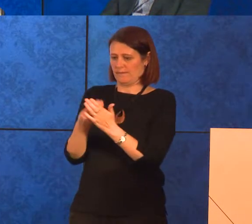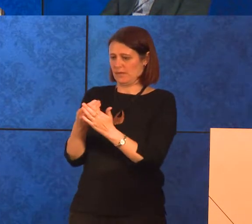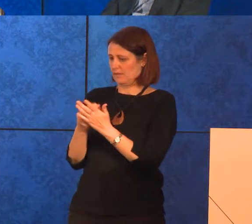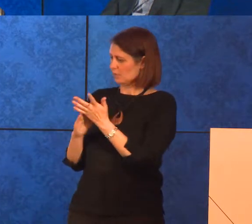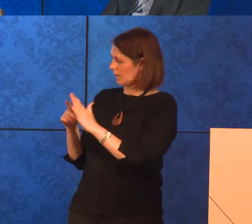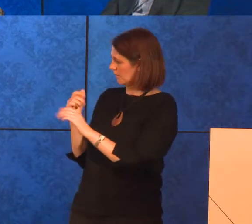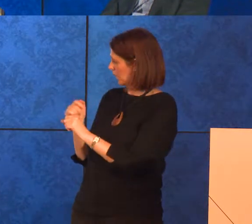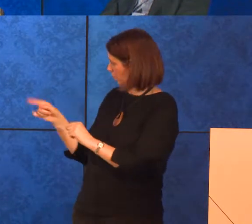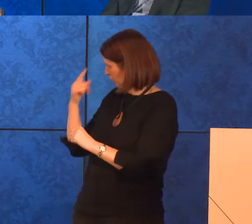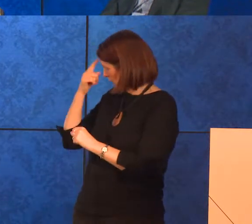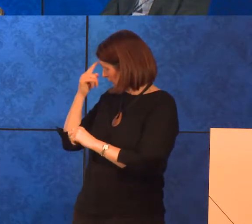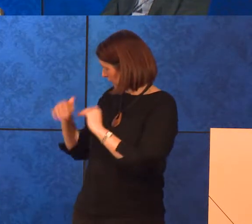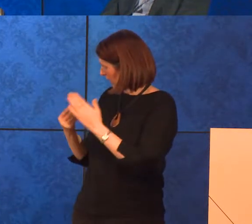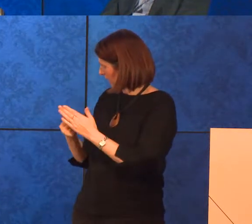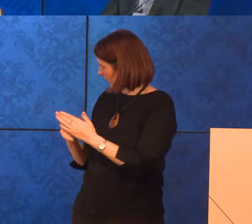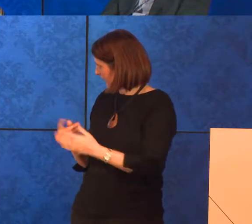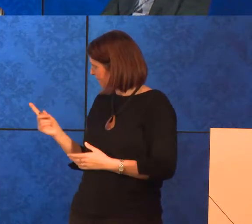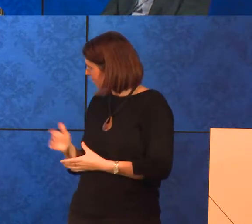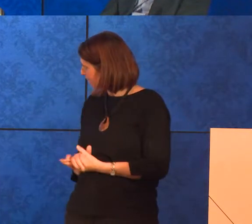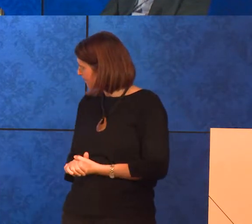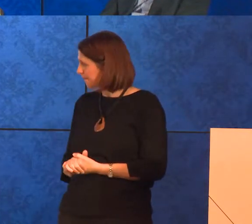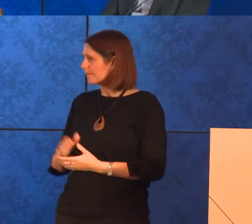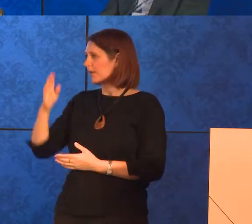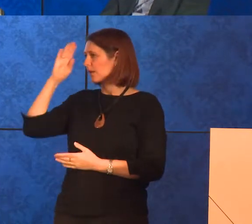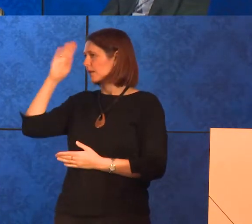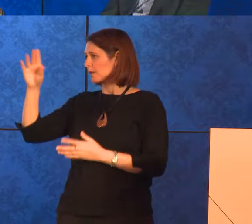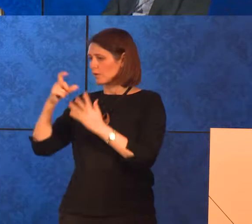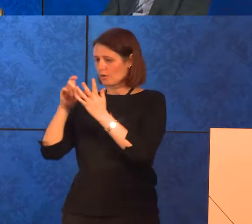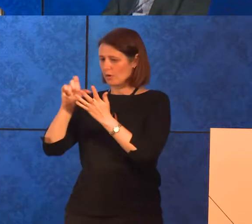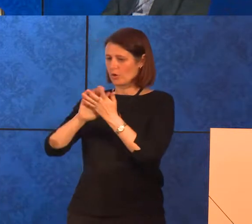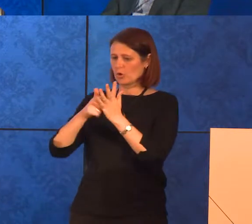what do you think about the level of funding? Hi, Christine.